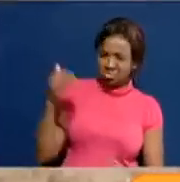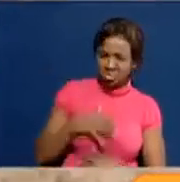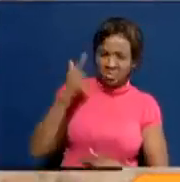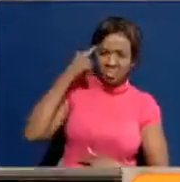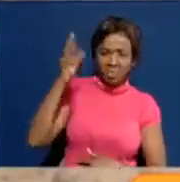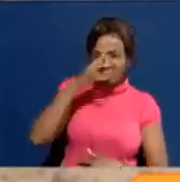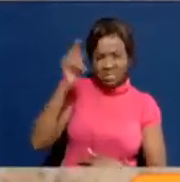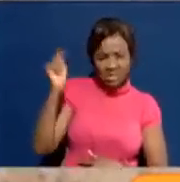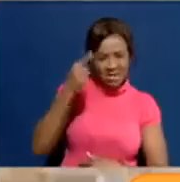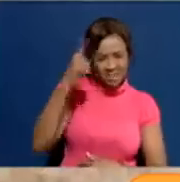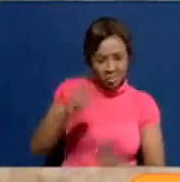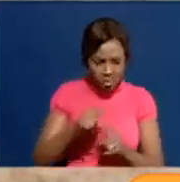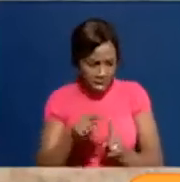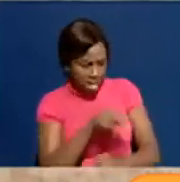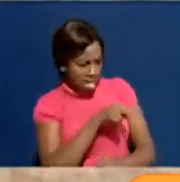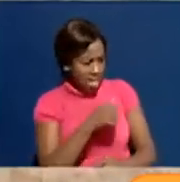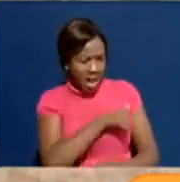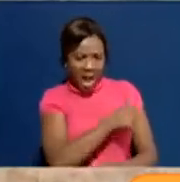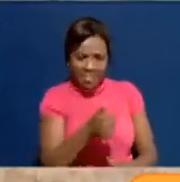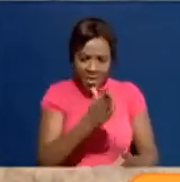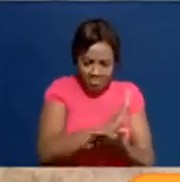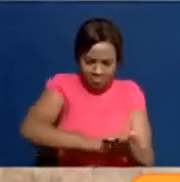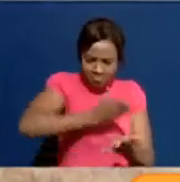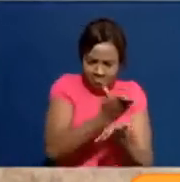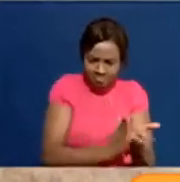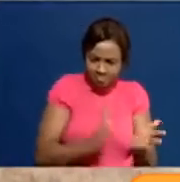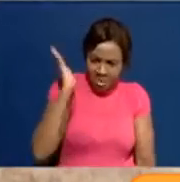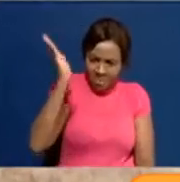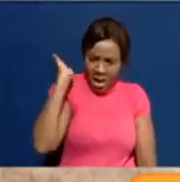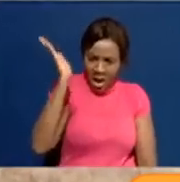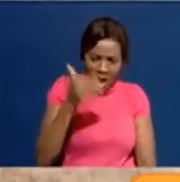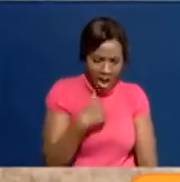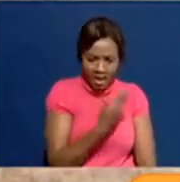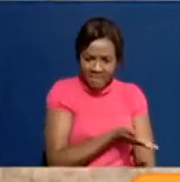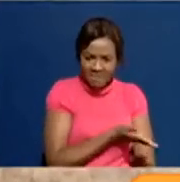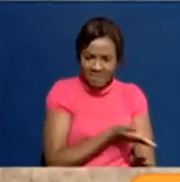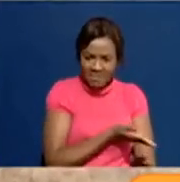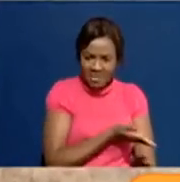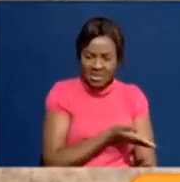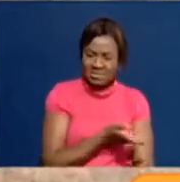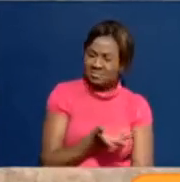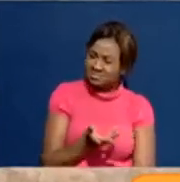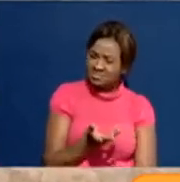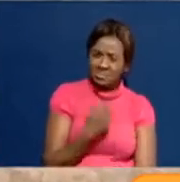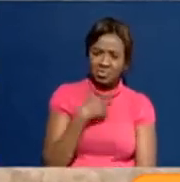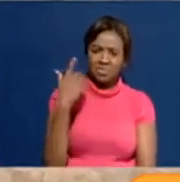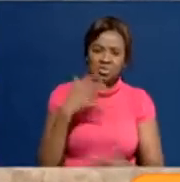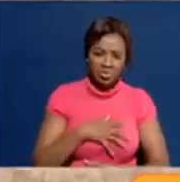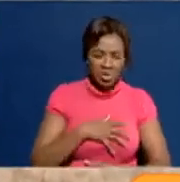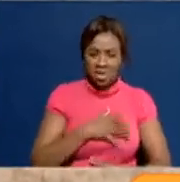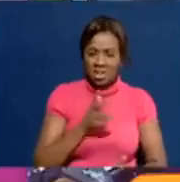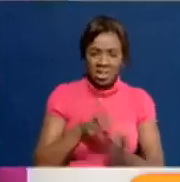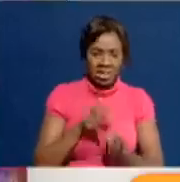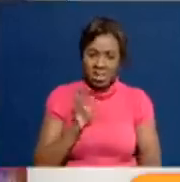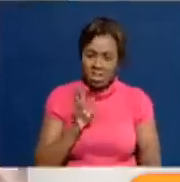tena nikaona mwingine na mapanga. Na wahiri wengine wakaingia na mapanga na mapisto. Sasa mimi nilistuka hata nikakosa jambo lingine